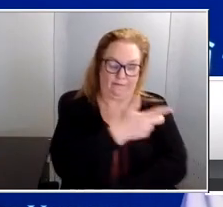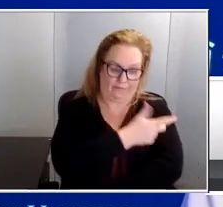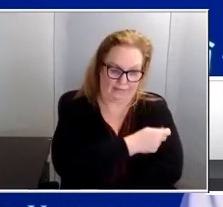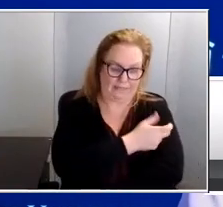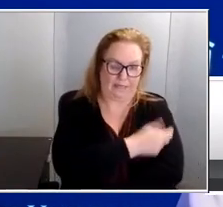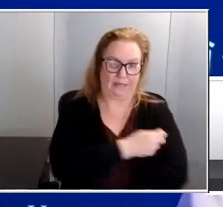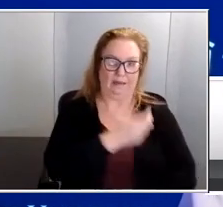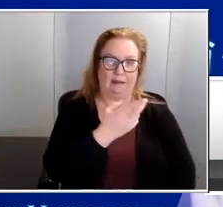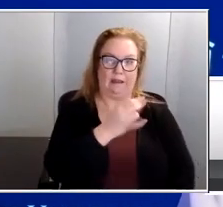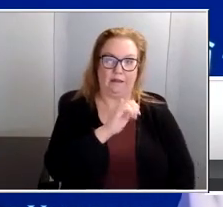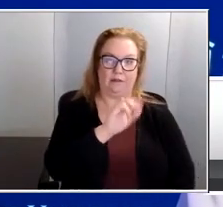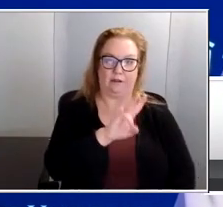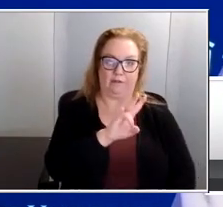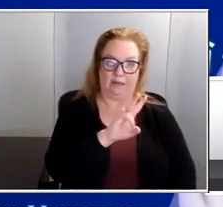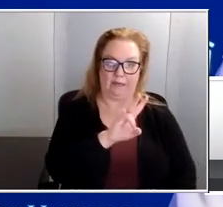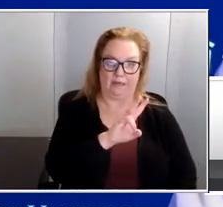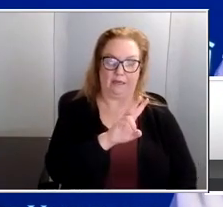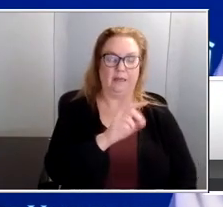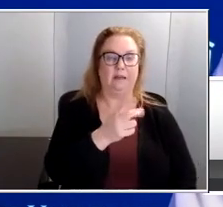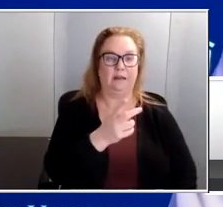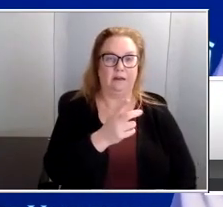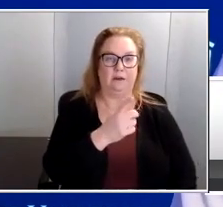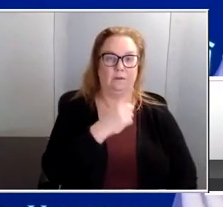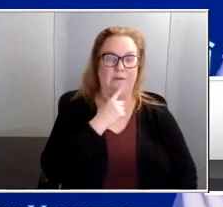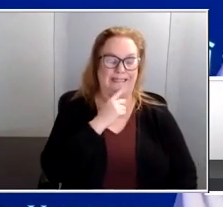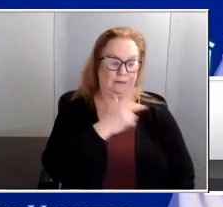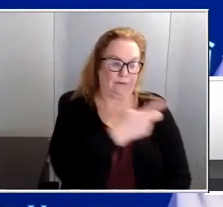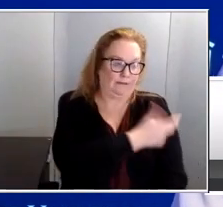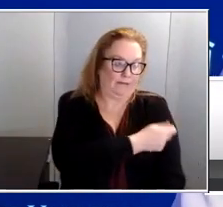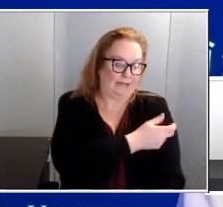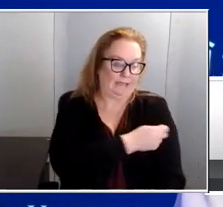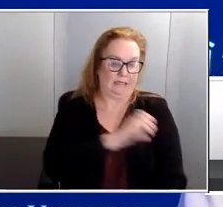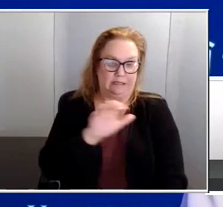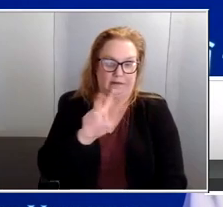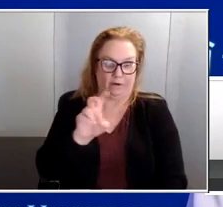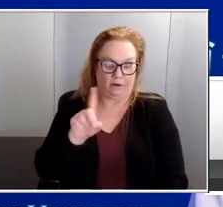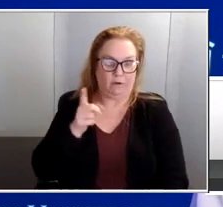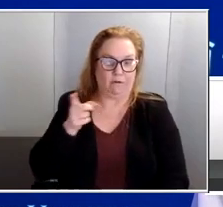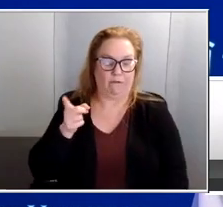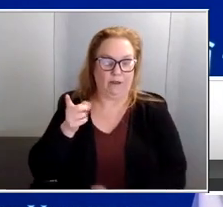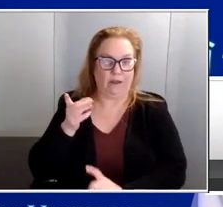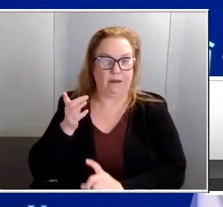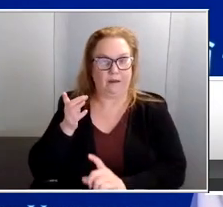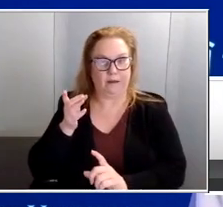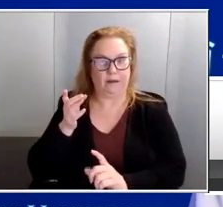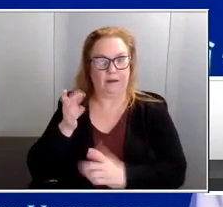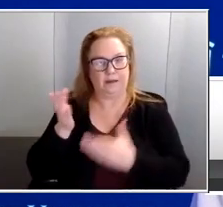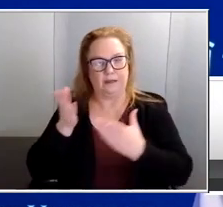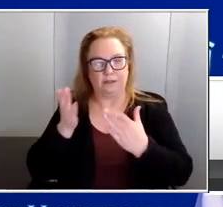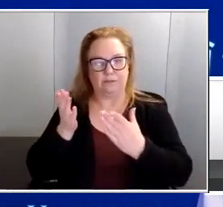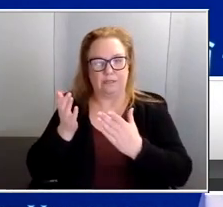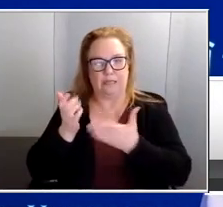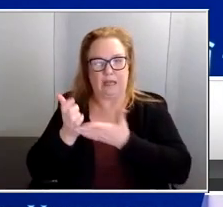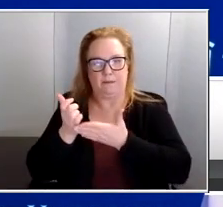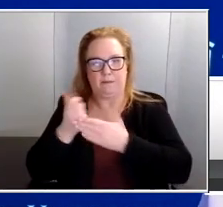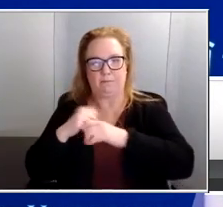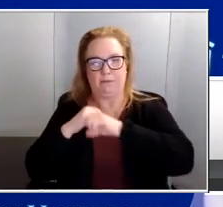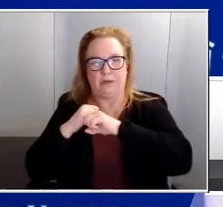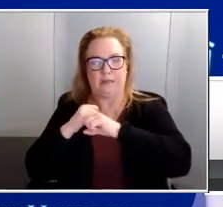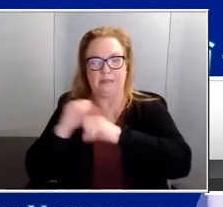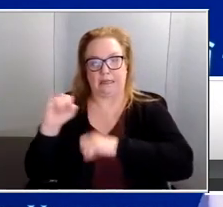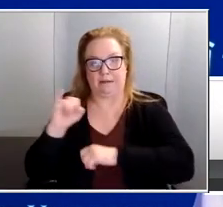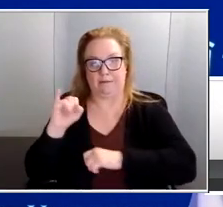with HIV is, although we said that with the vaccines for COVID, it does serve a little bit to help protect against